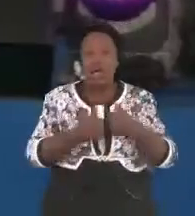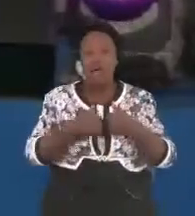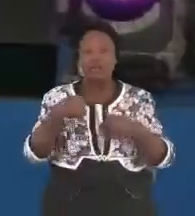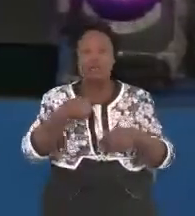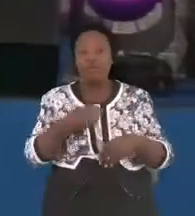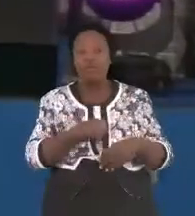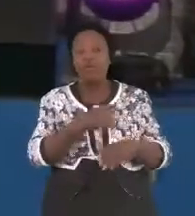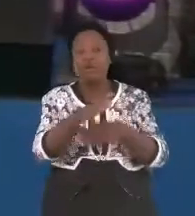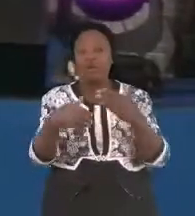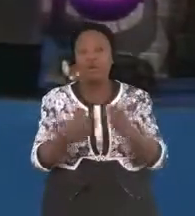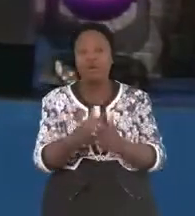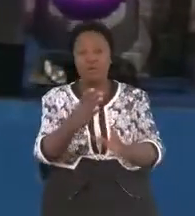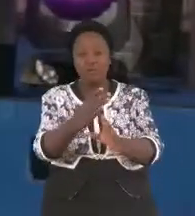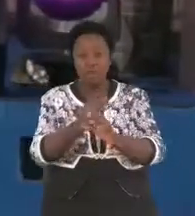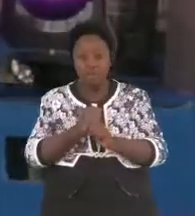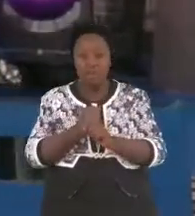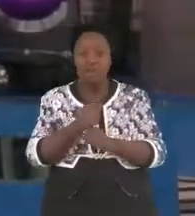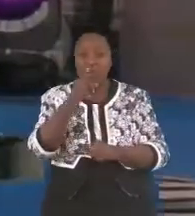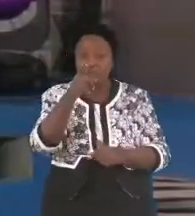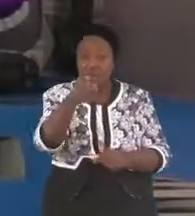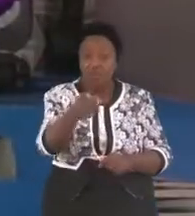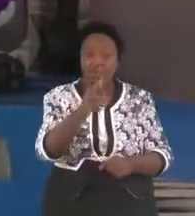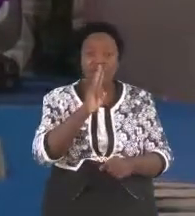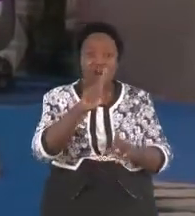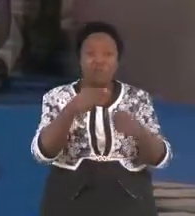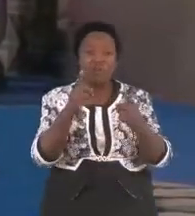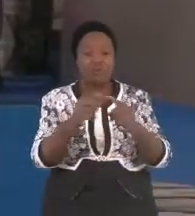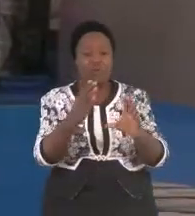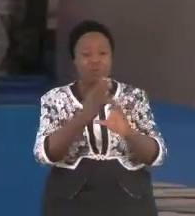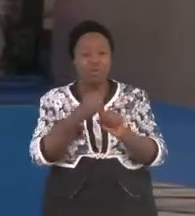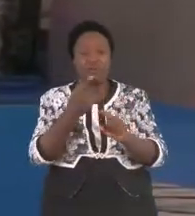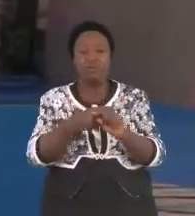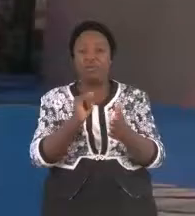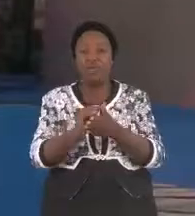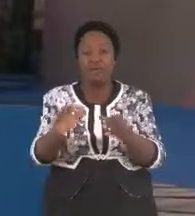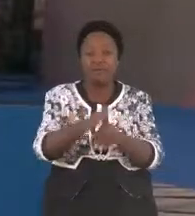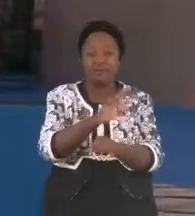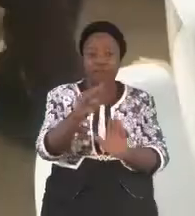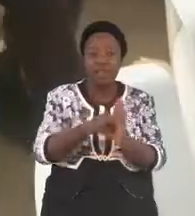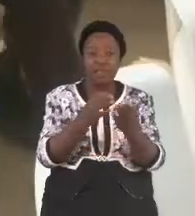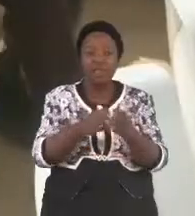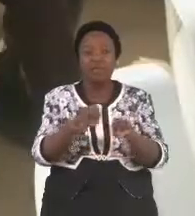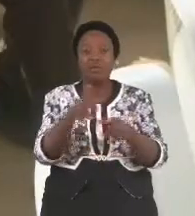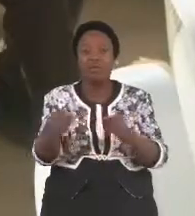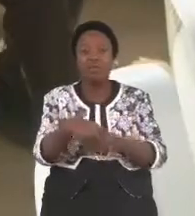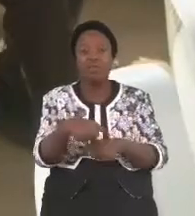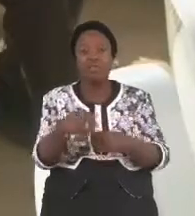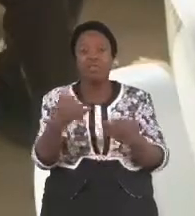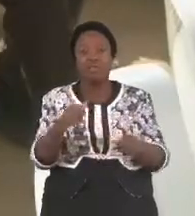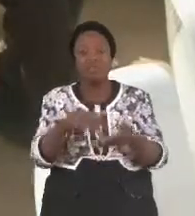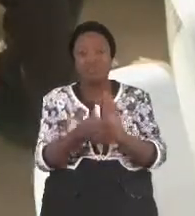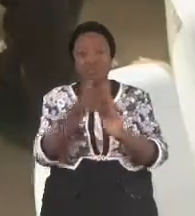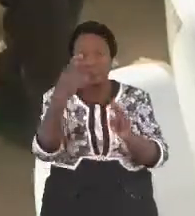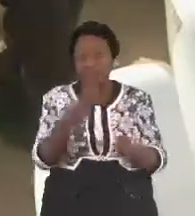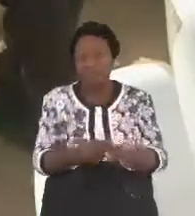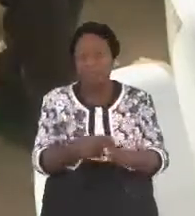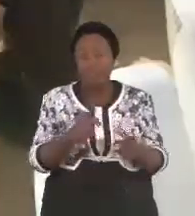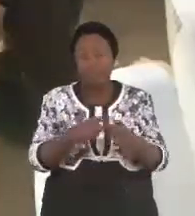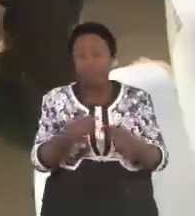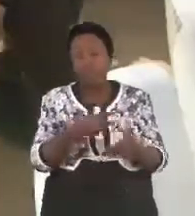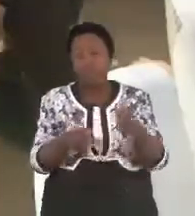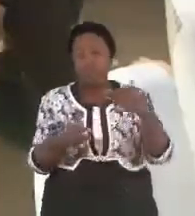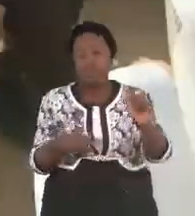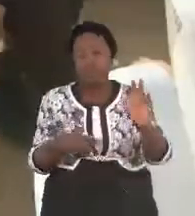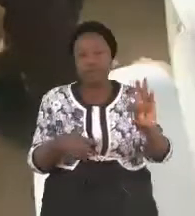received." You're going to receive of that fullness even today in Jesus' name. And then in verse 17,